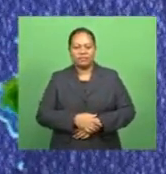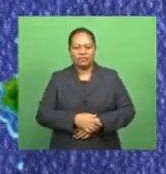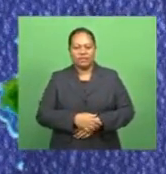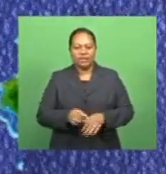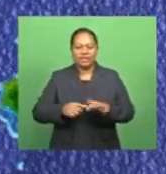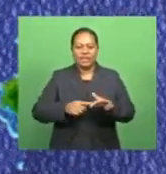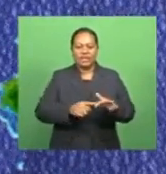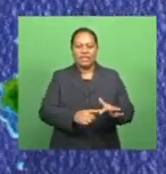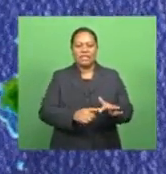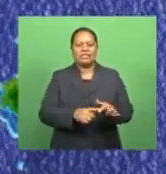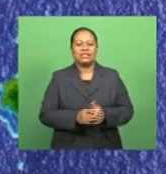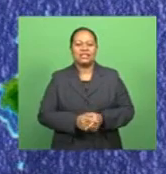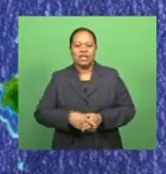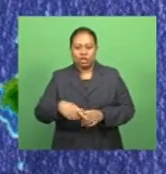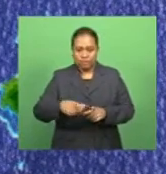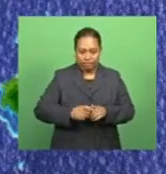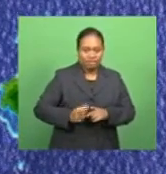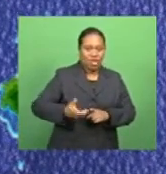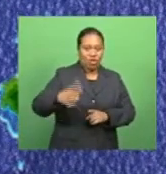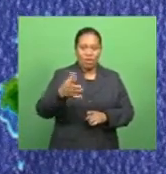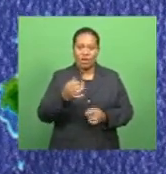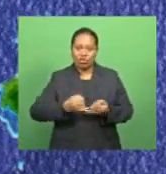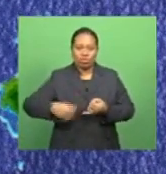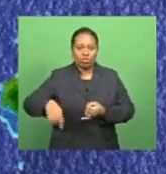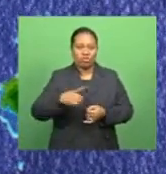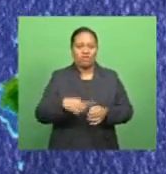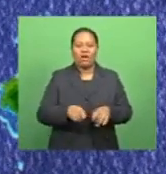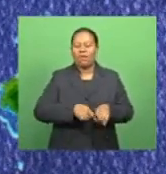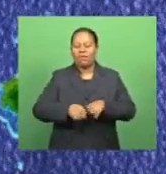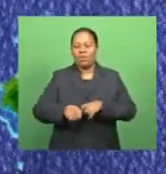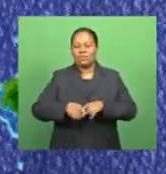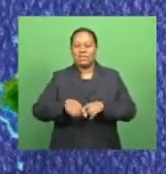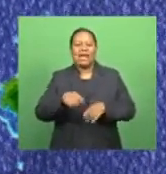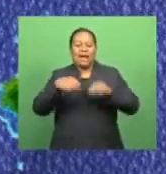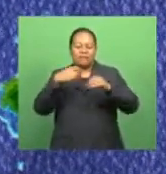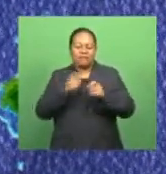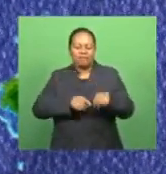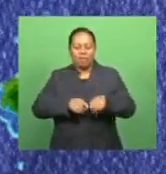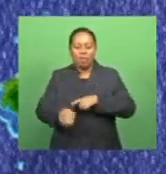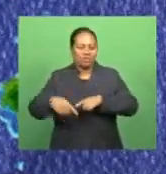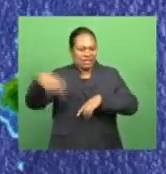Eastwards from Pacific Harbour to Suva, more of the same conditions with plenty of sunshine.